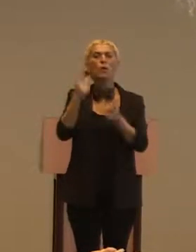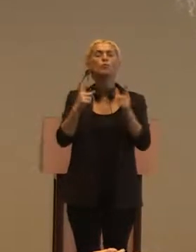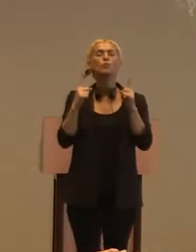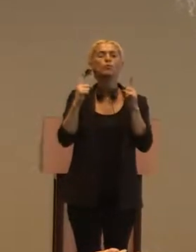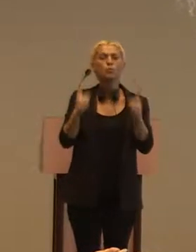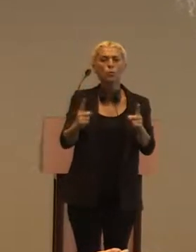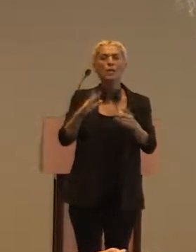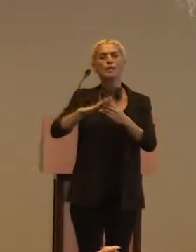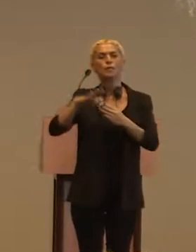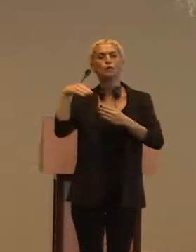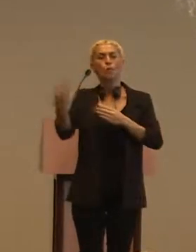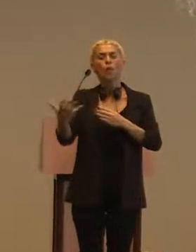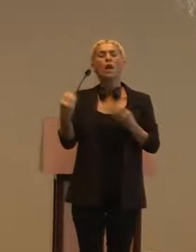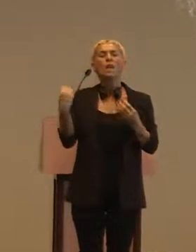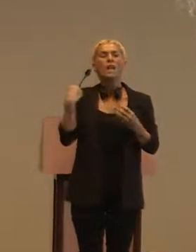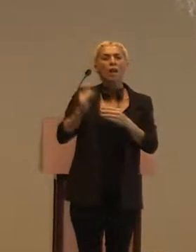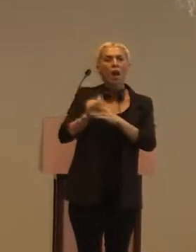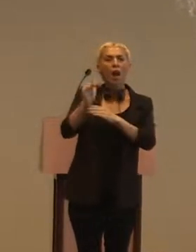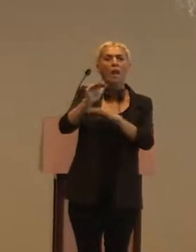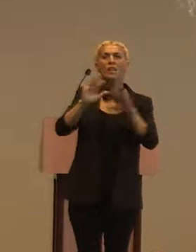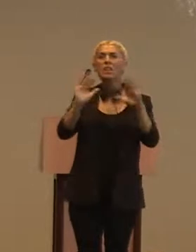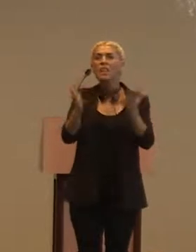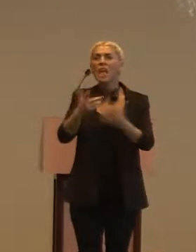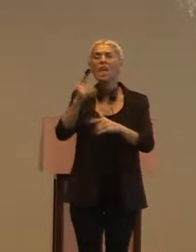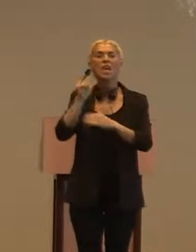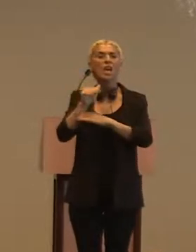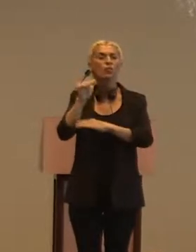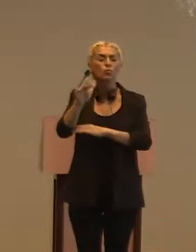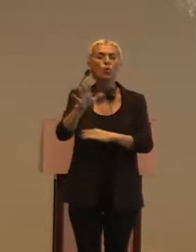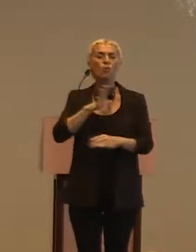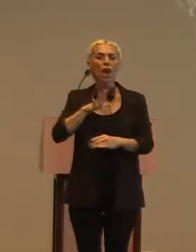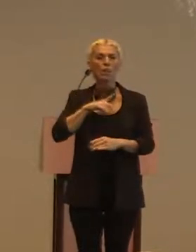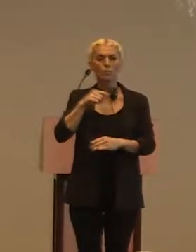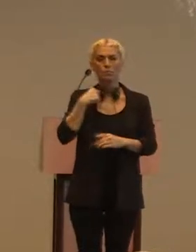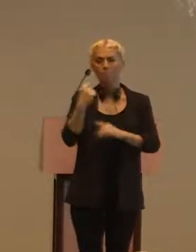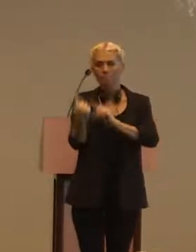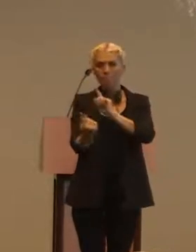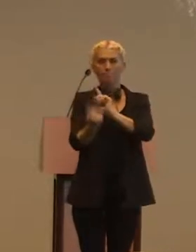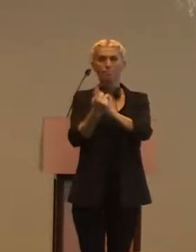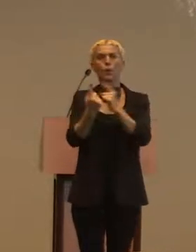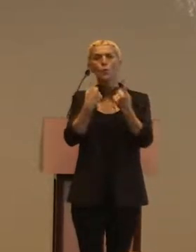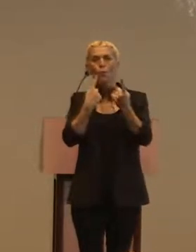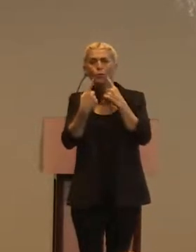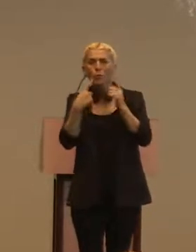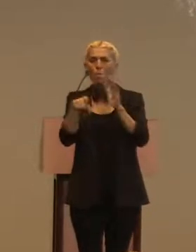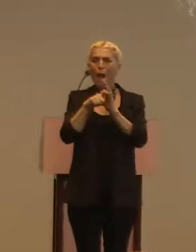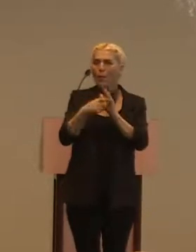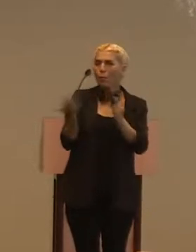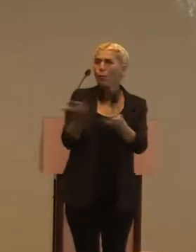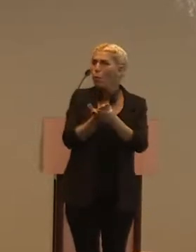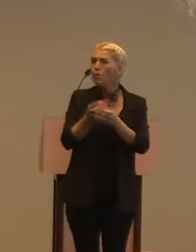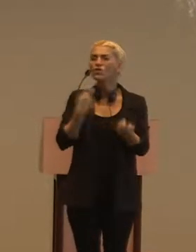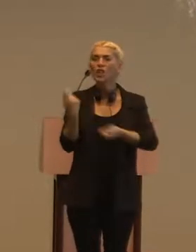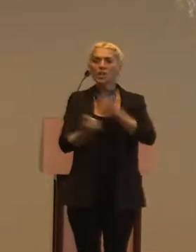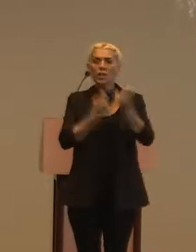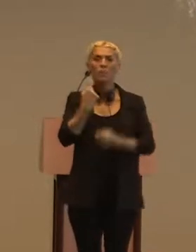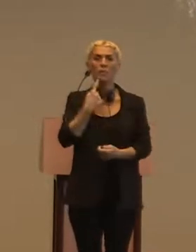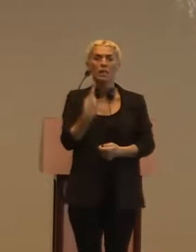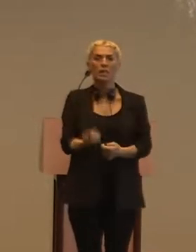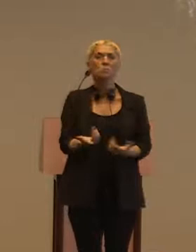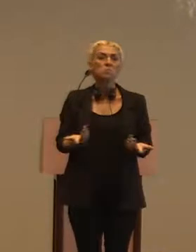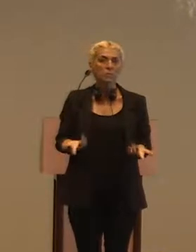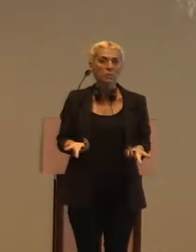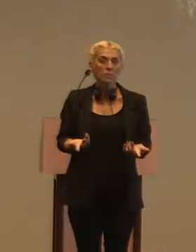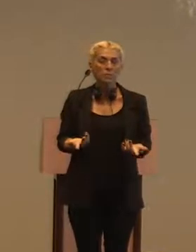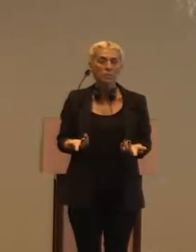you know in their new lives what did they experience after this destruction we wanted to talk to them to document